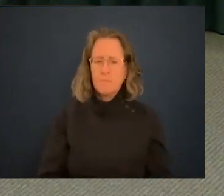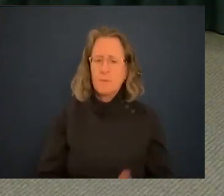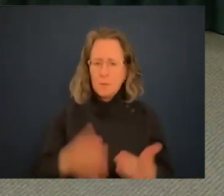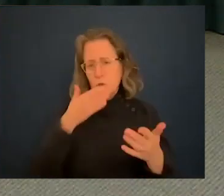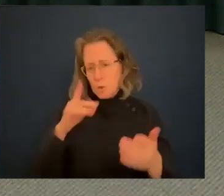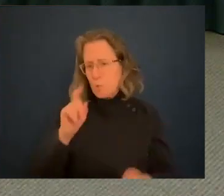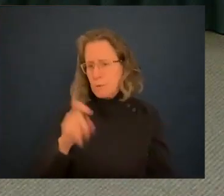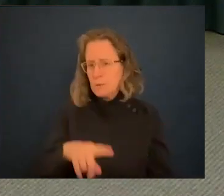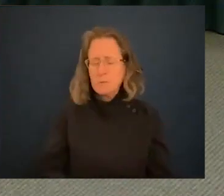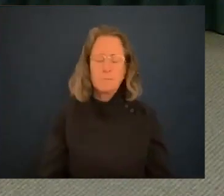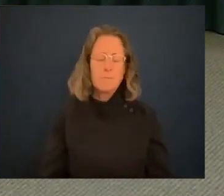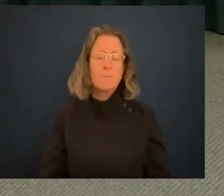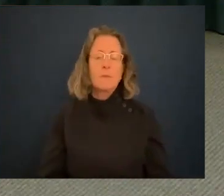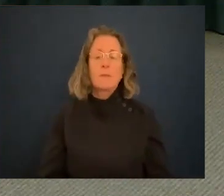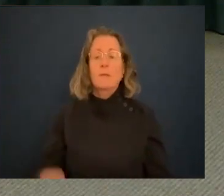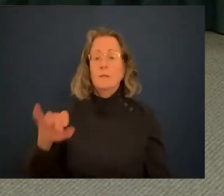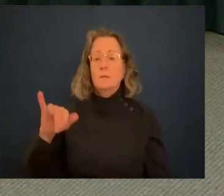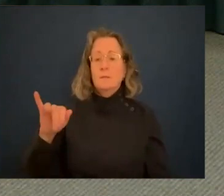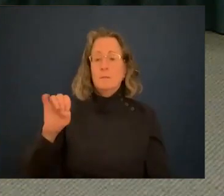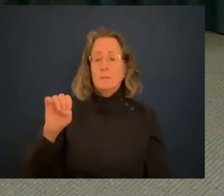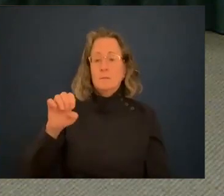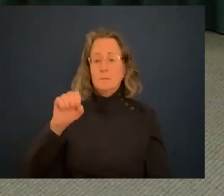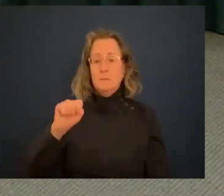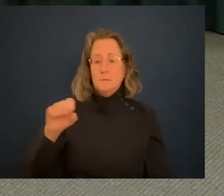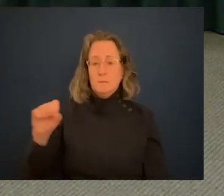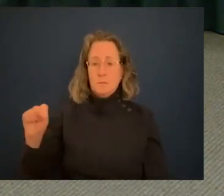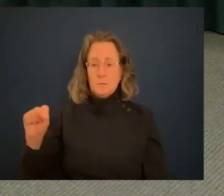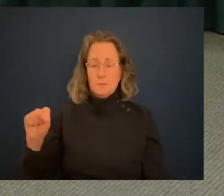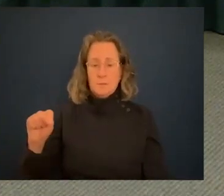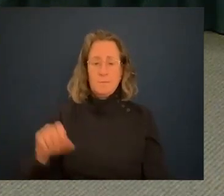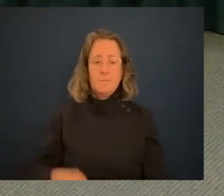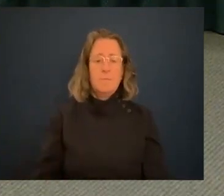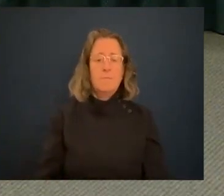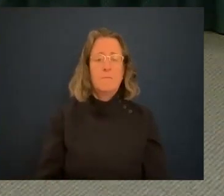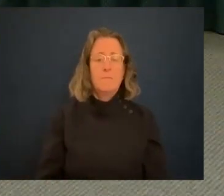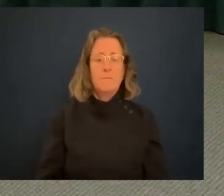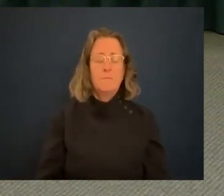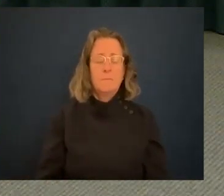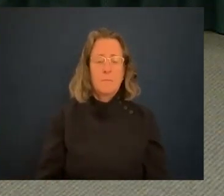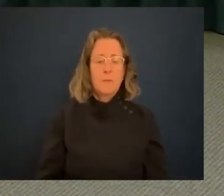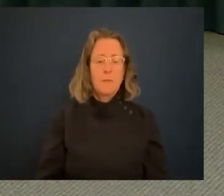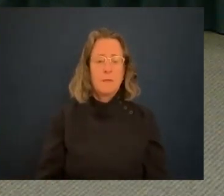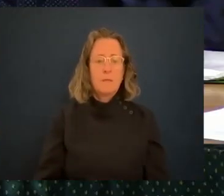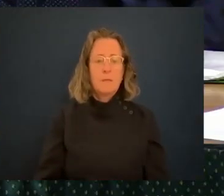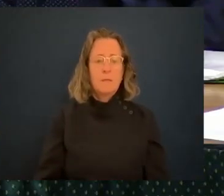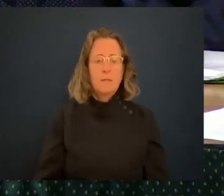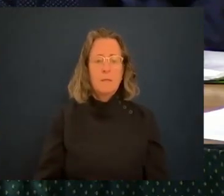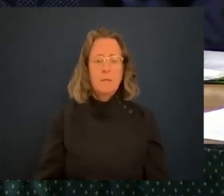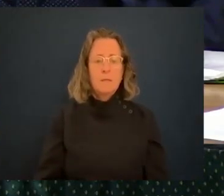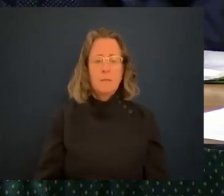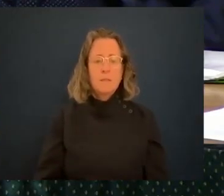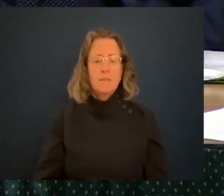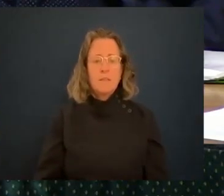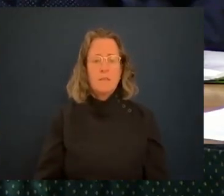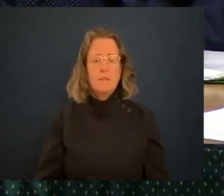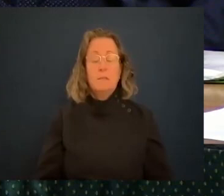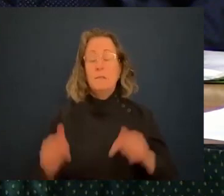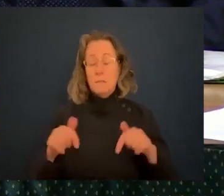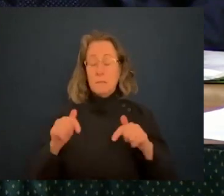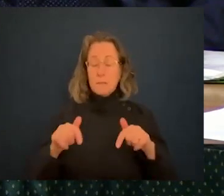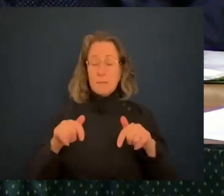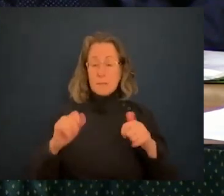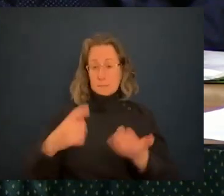um so I think it's important to note that this whatever change may happen based on this